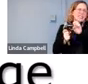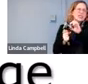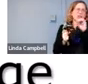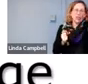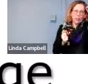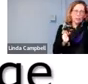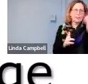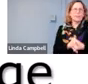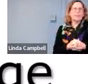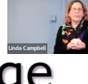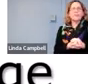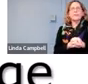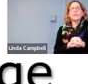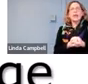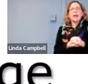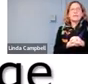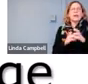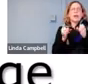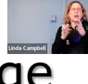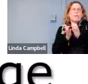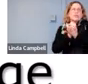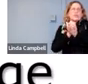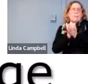That's Central Asia, Eastern Europe.